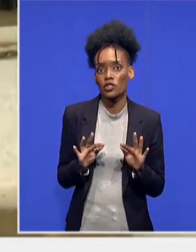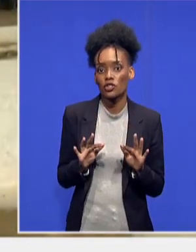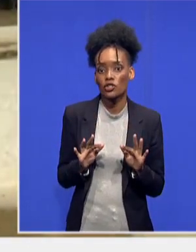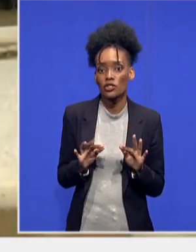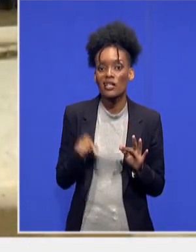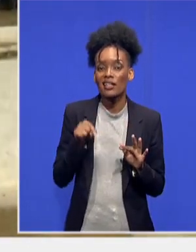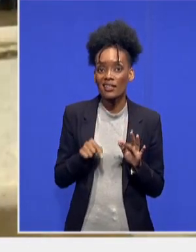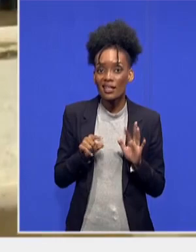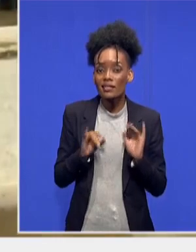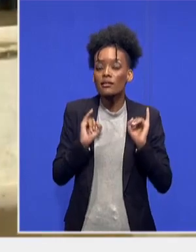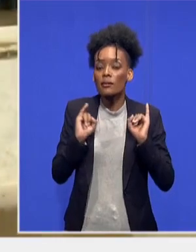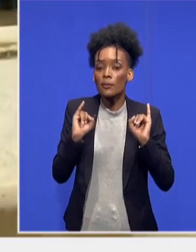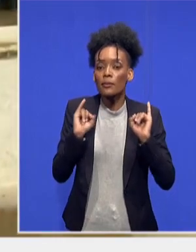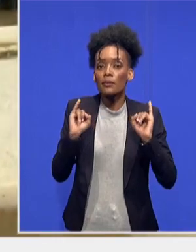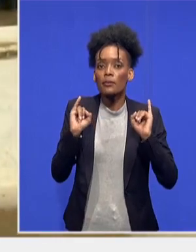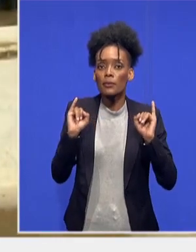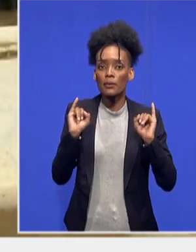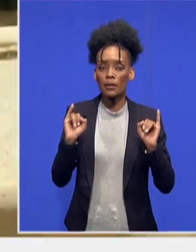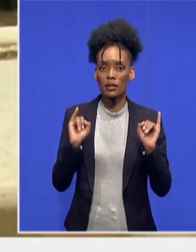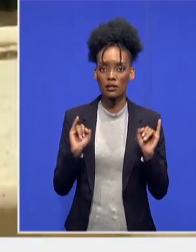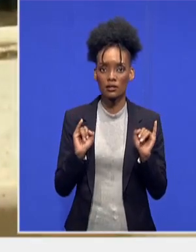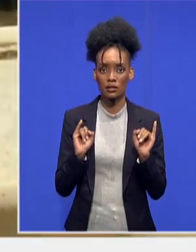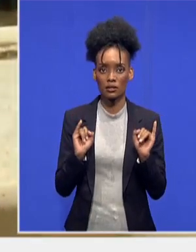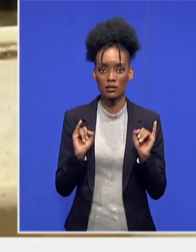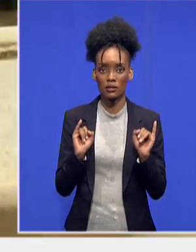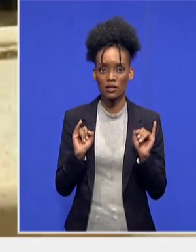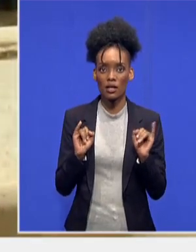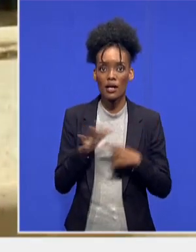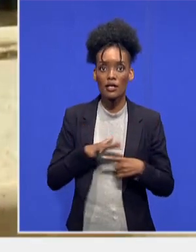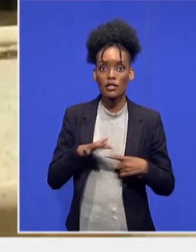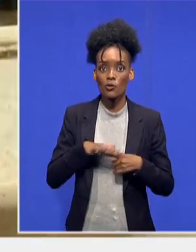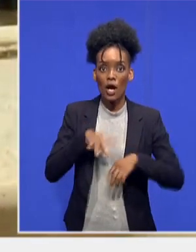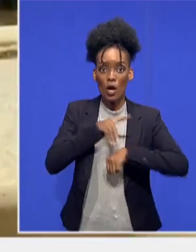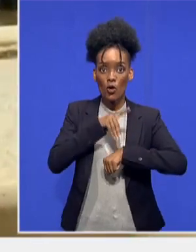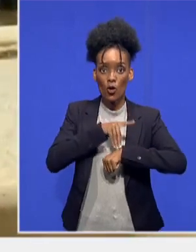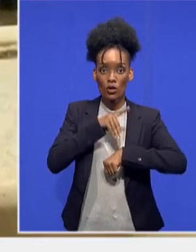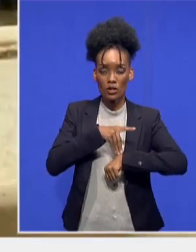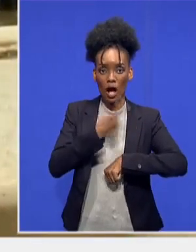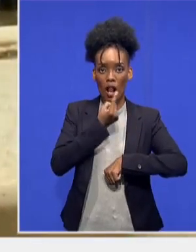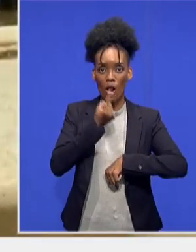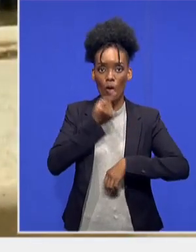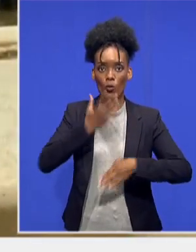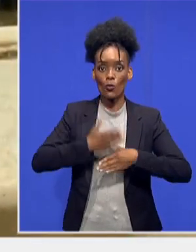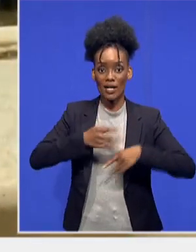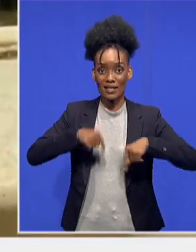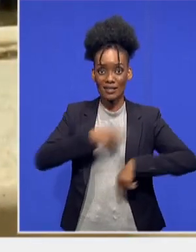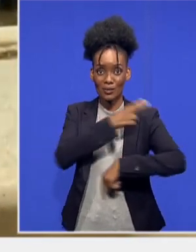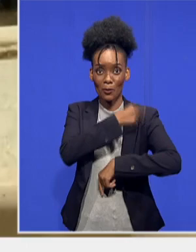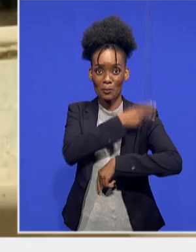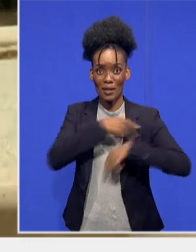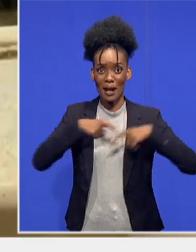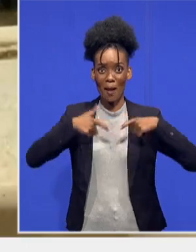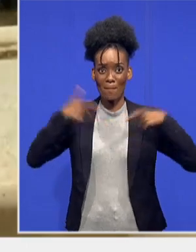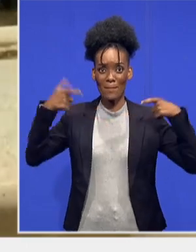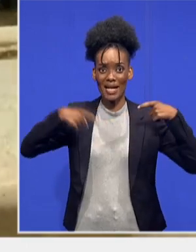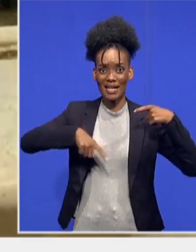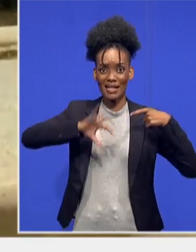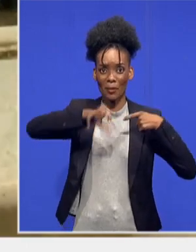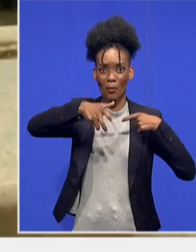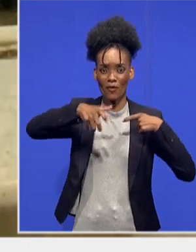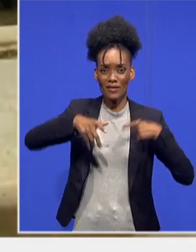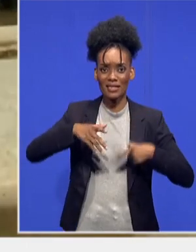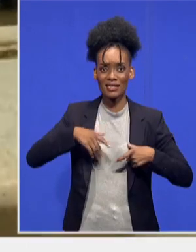dire situation. Doctors are working alone inside this big hospital in the province. One